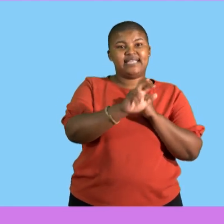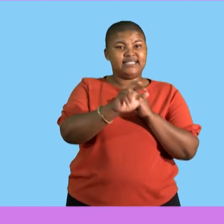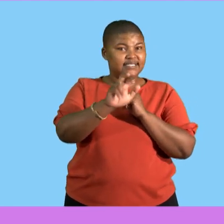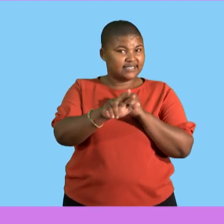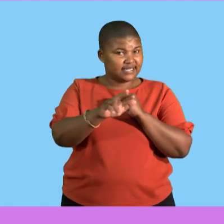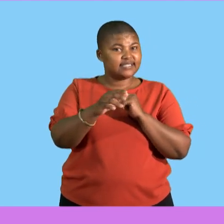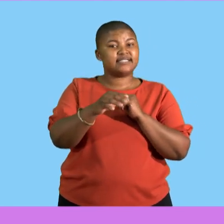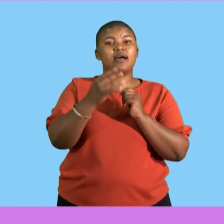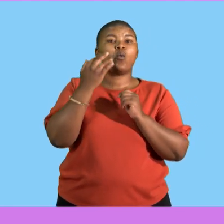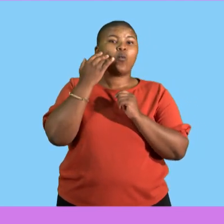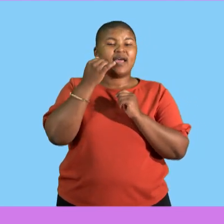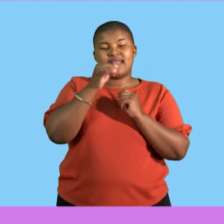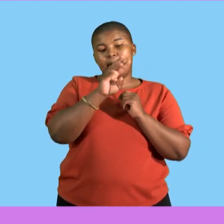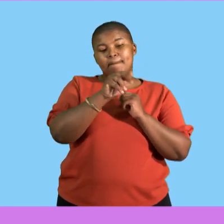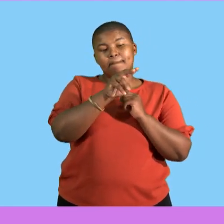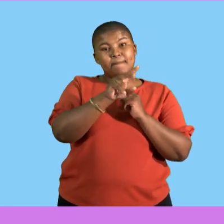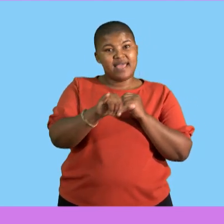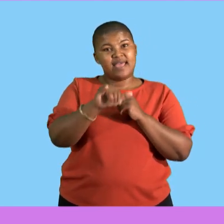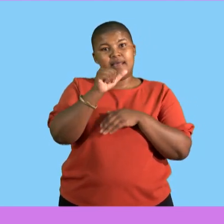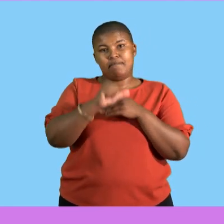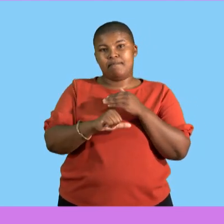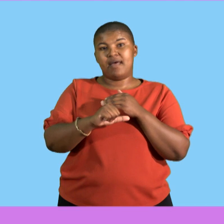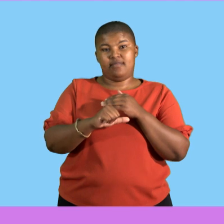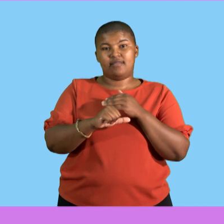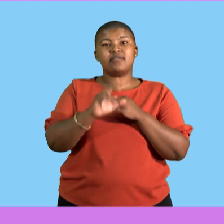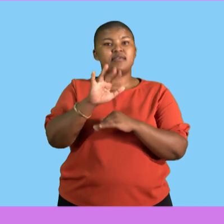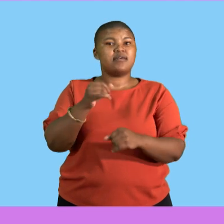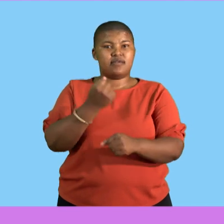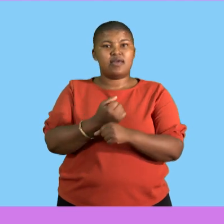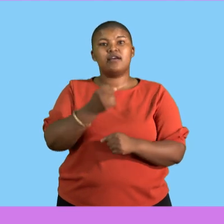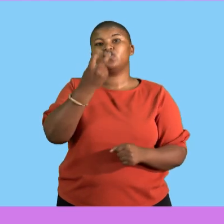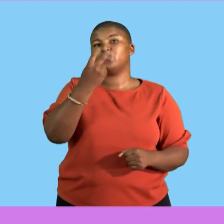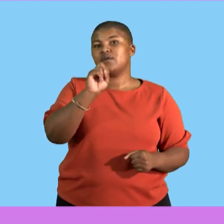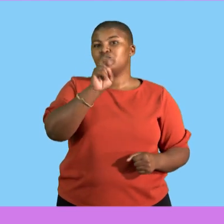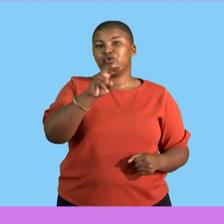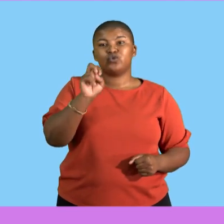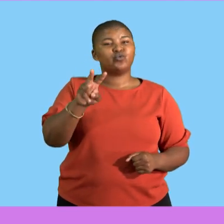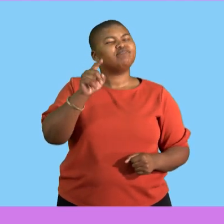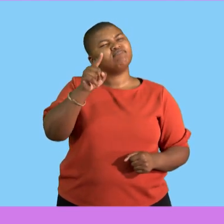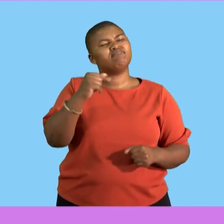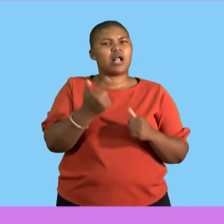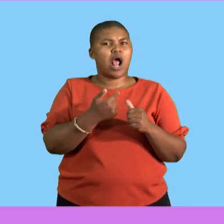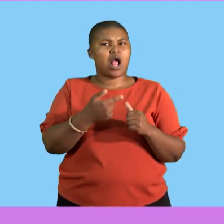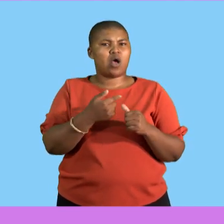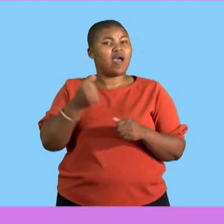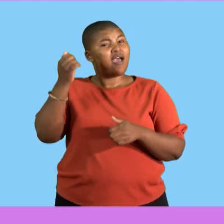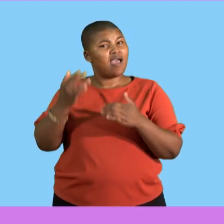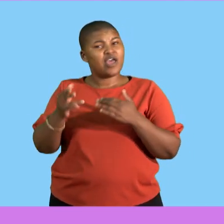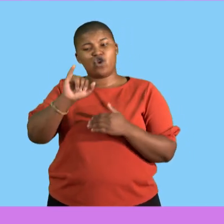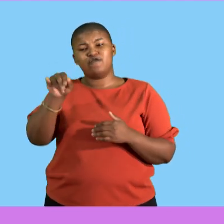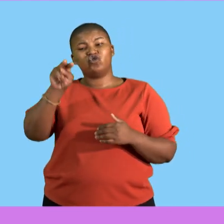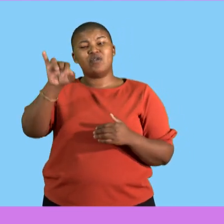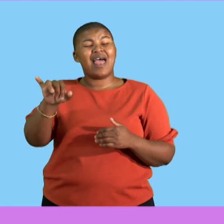Rand in May 2022. Calculate the new price of the bed at the end of July if